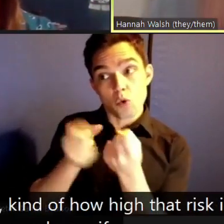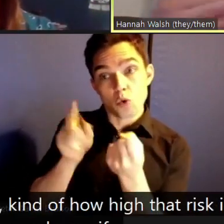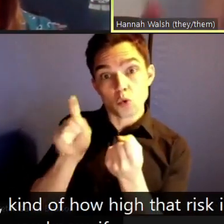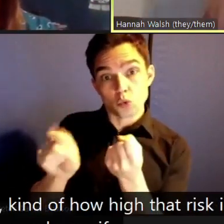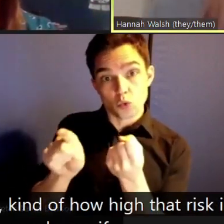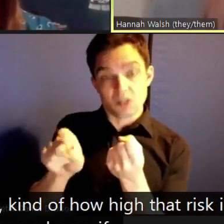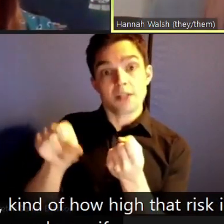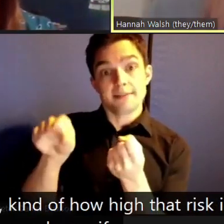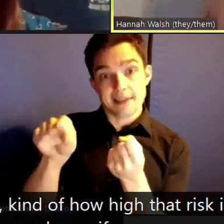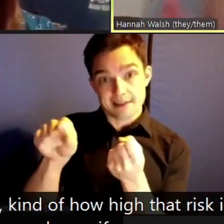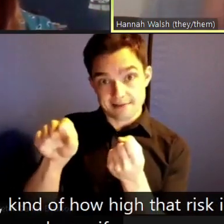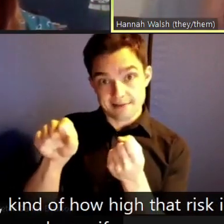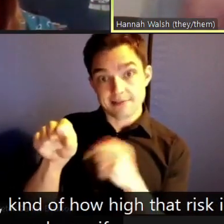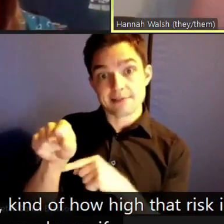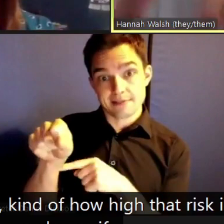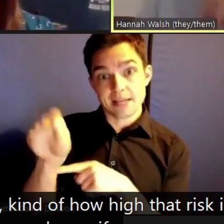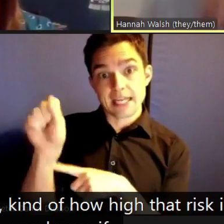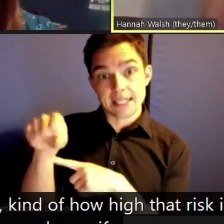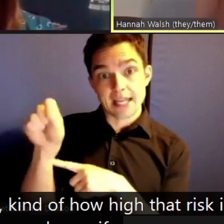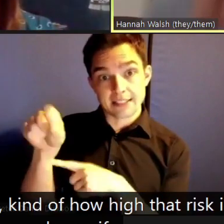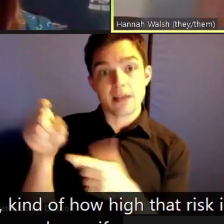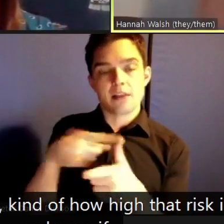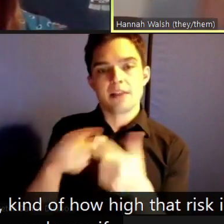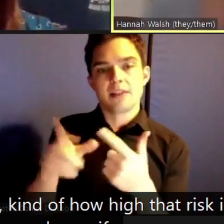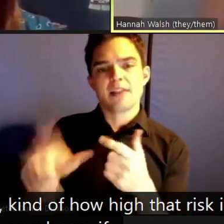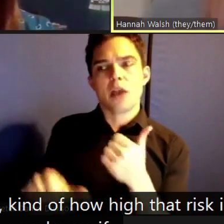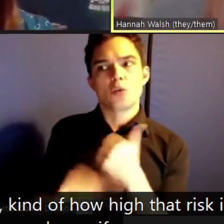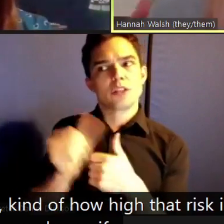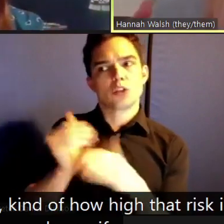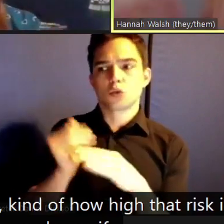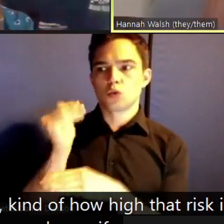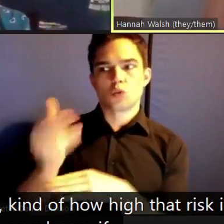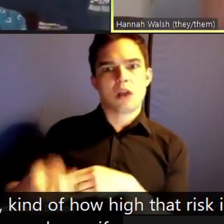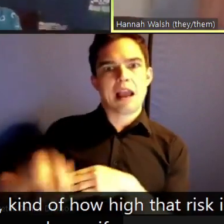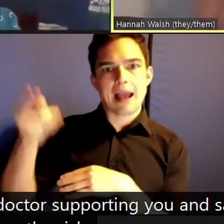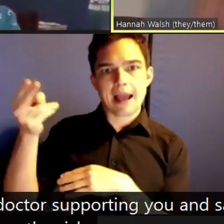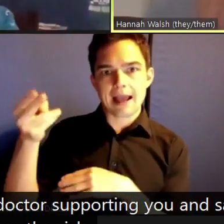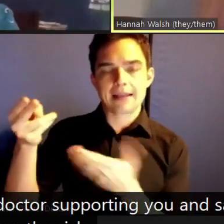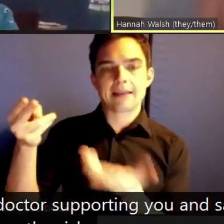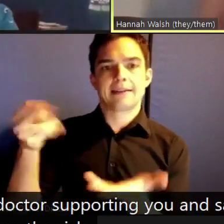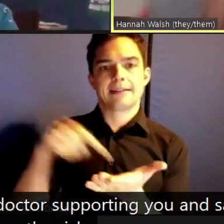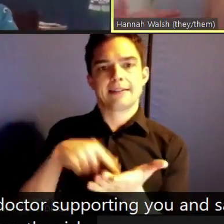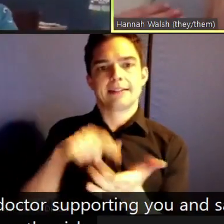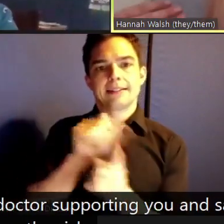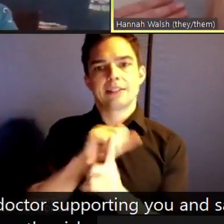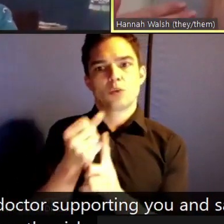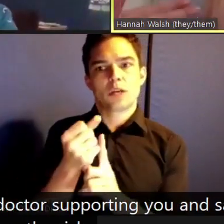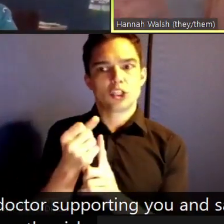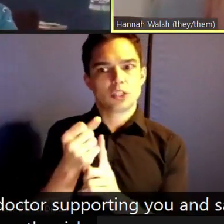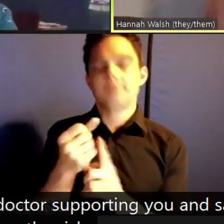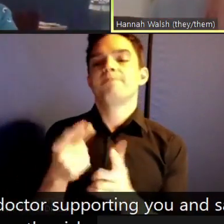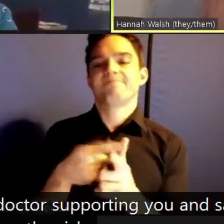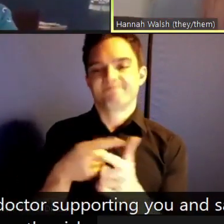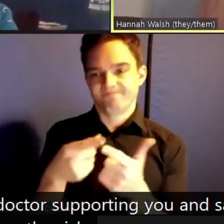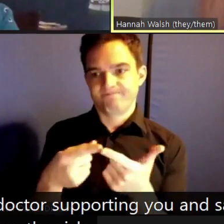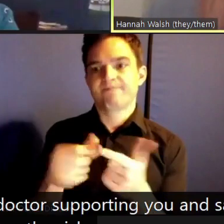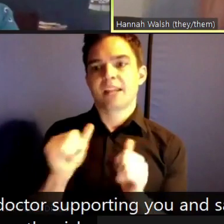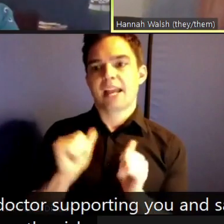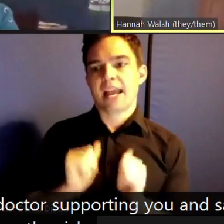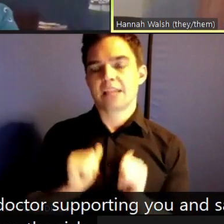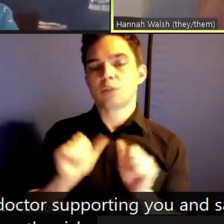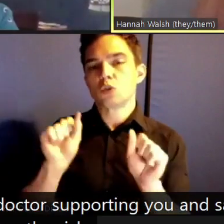it is, the risk is just too high in this situation, I think that asthma